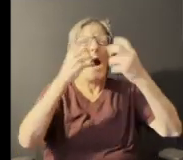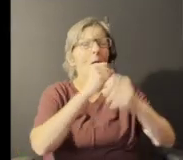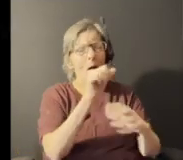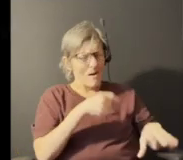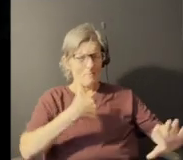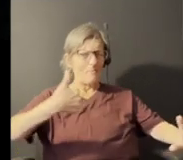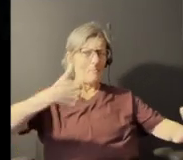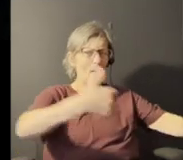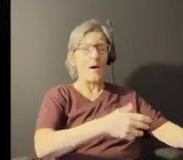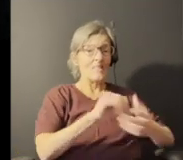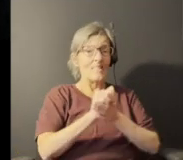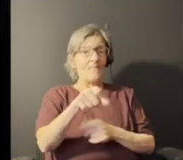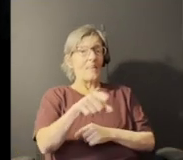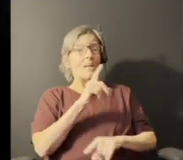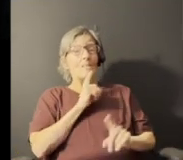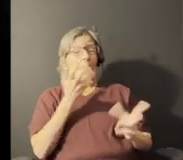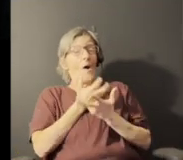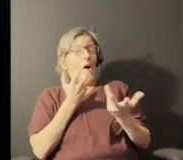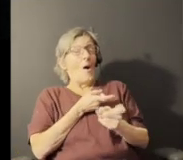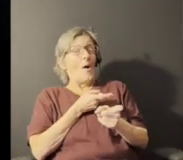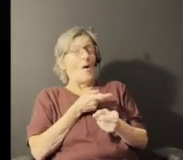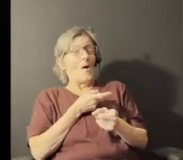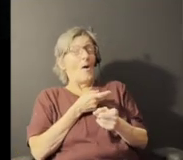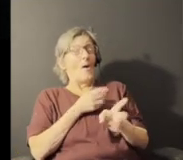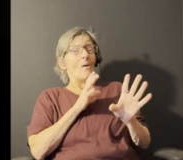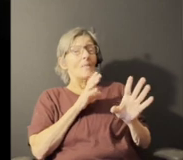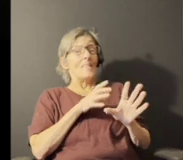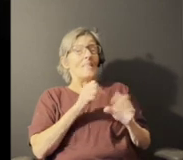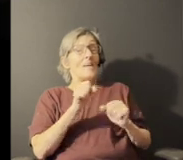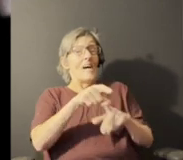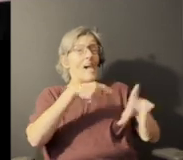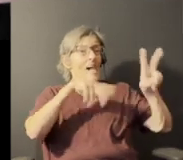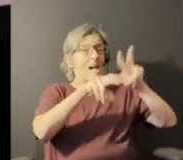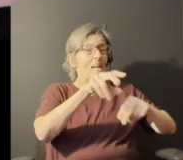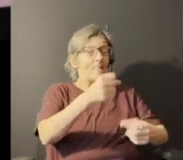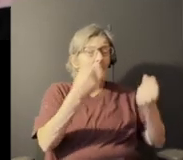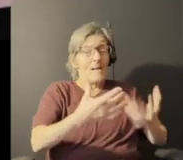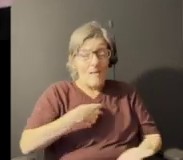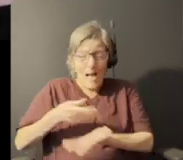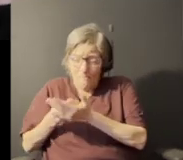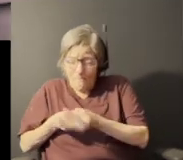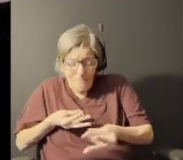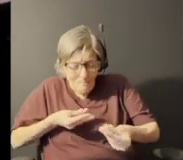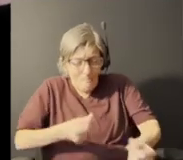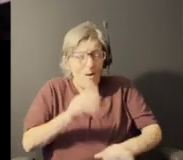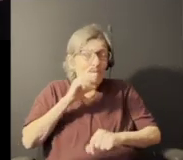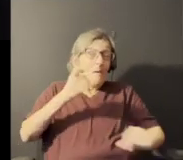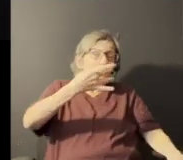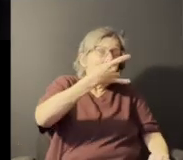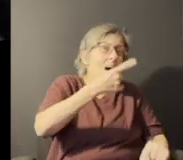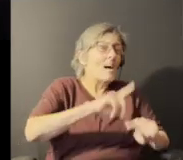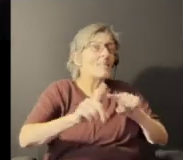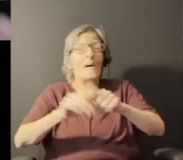like, oh my gosh, that pill shrine, the supplements that I've spent money on, you